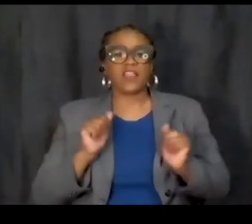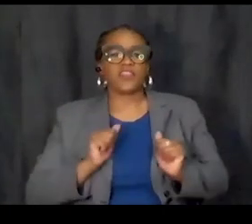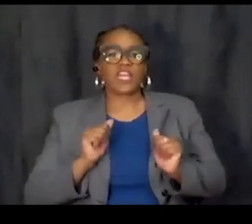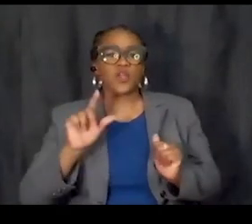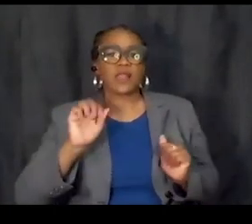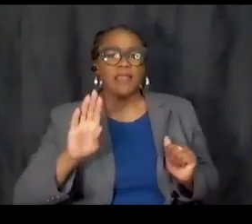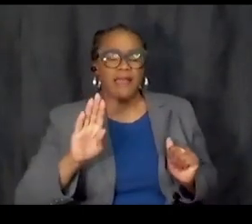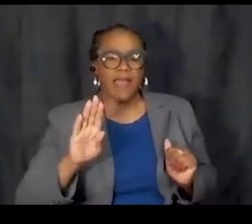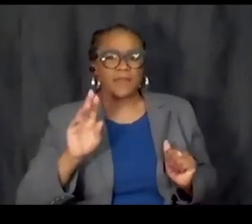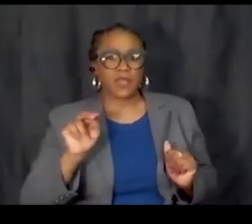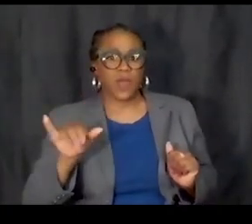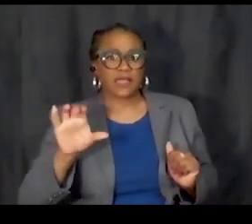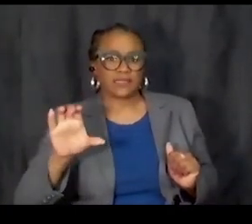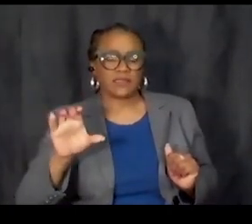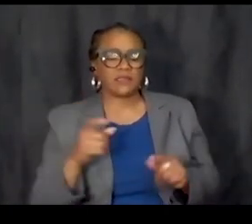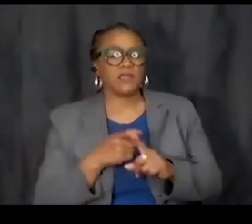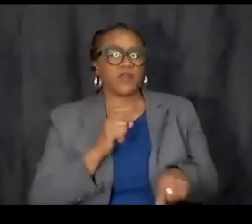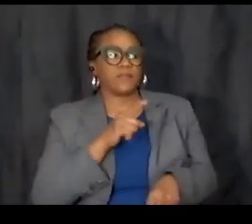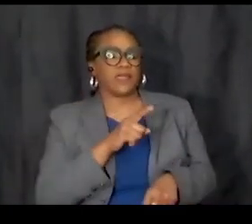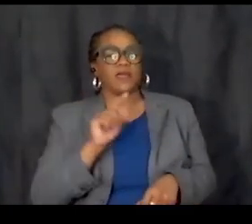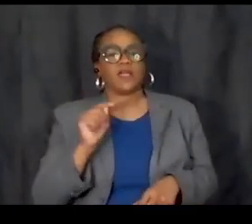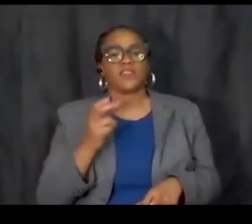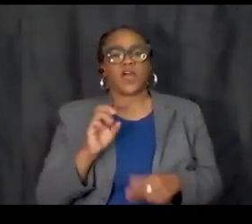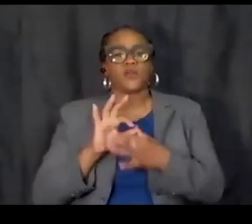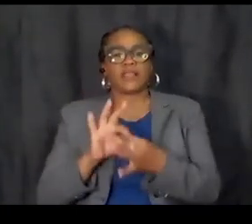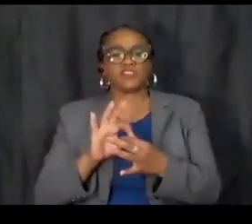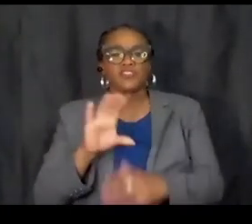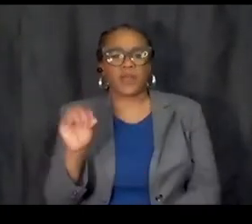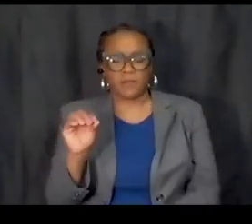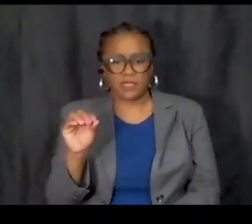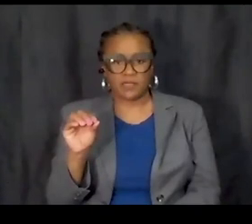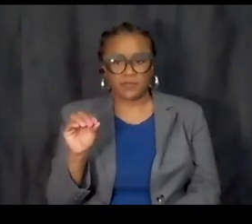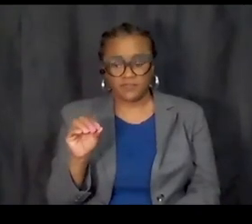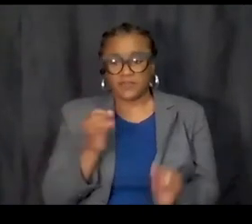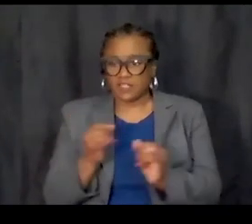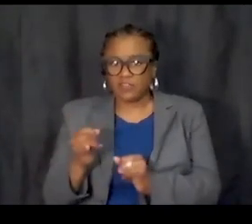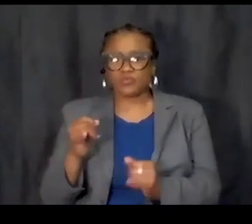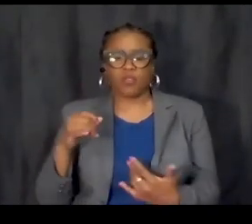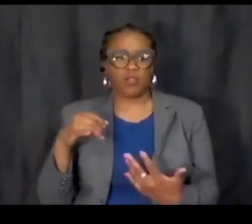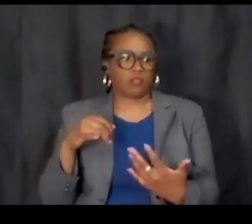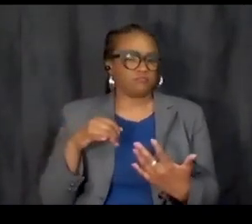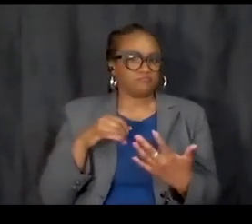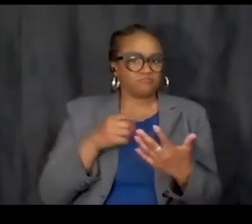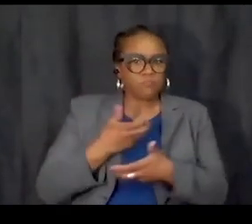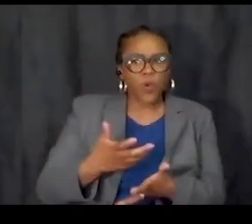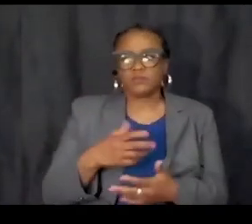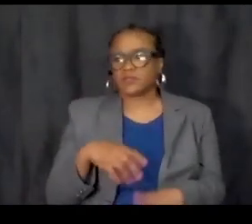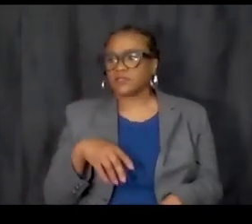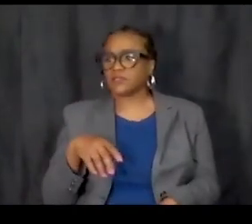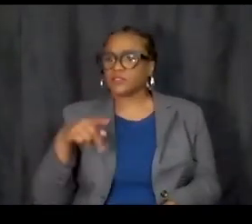by Fiona Templeton's The Relationship Theater Company. Individual poems and prose appear in Fence, Tin